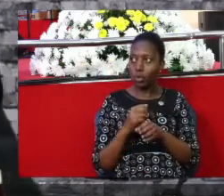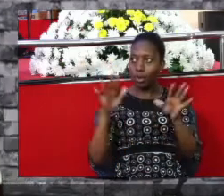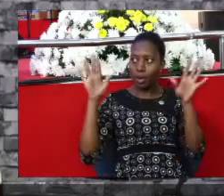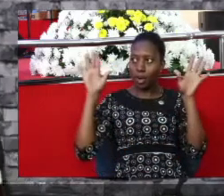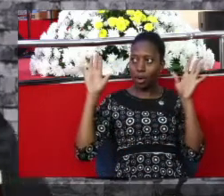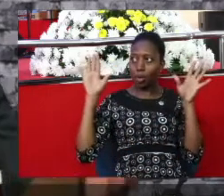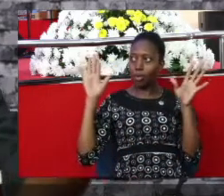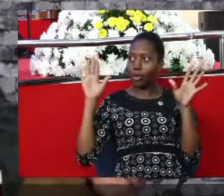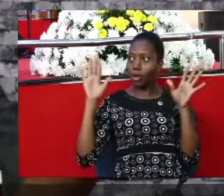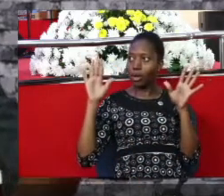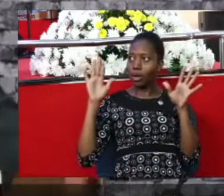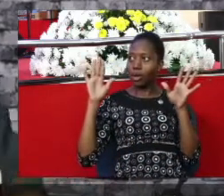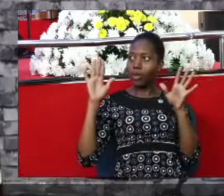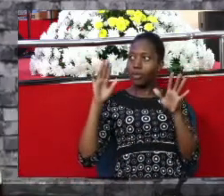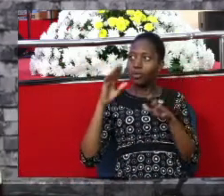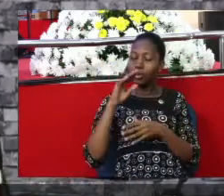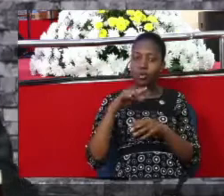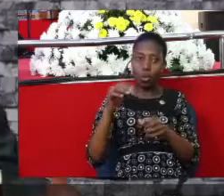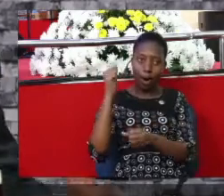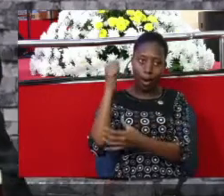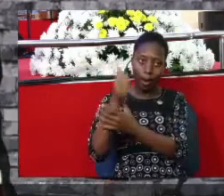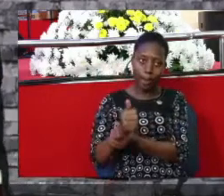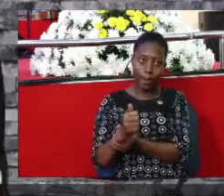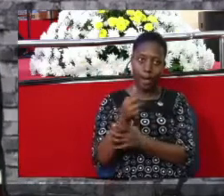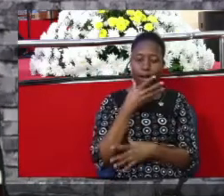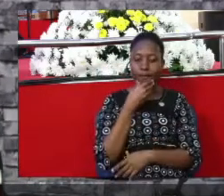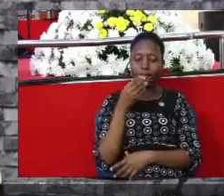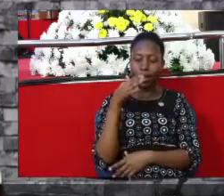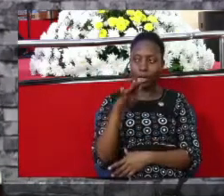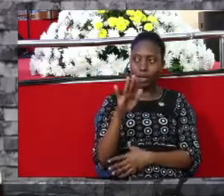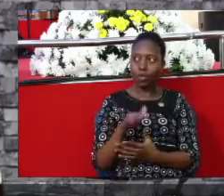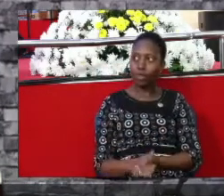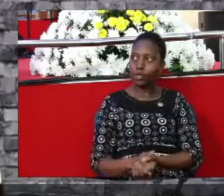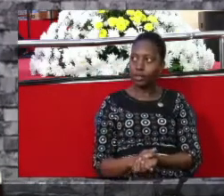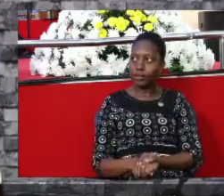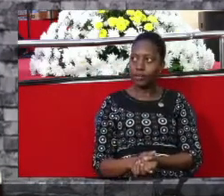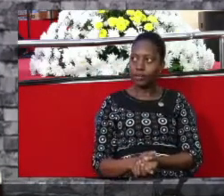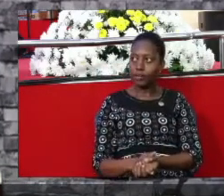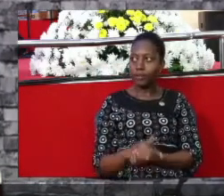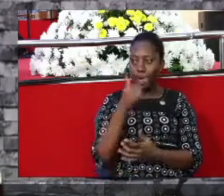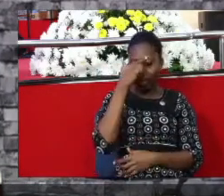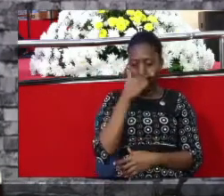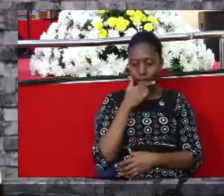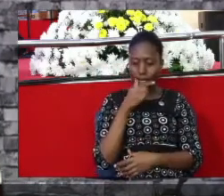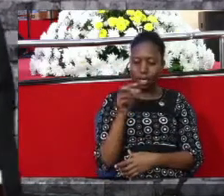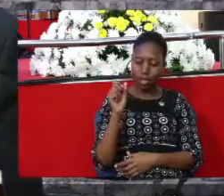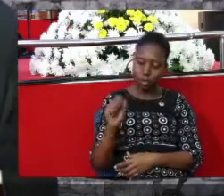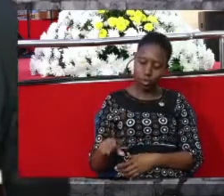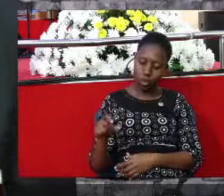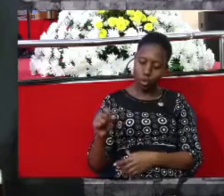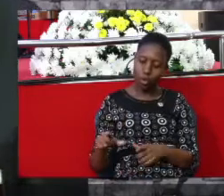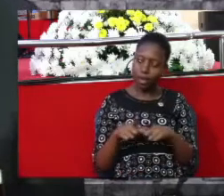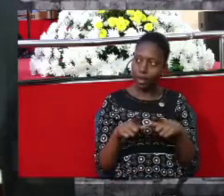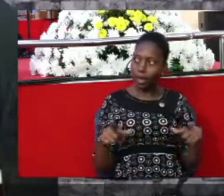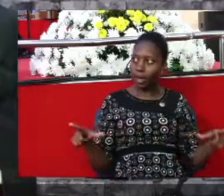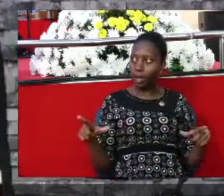oath which I swore to Abraham your father. Then Isaac sowed in that land and reaped the same year